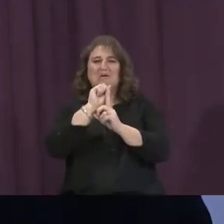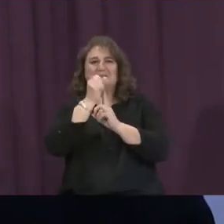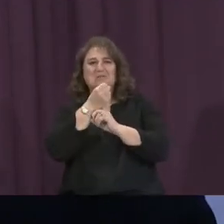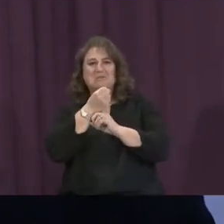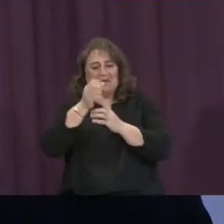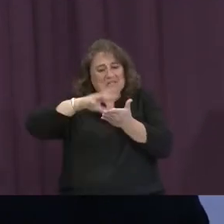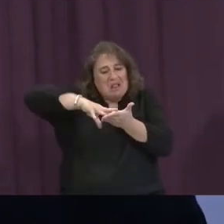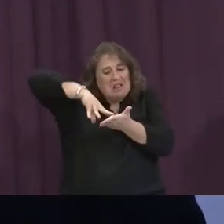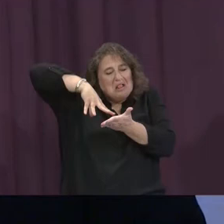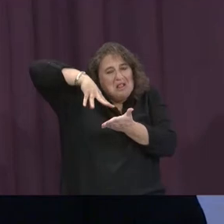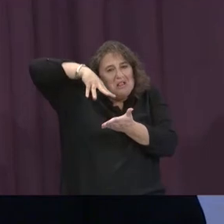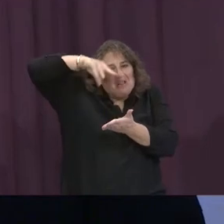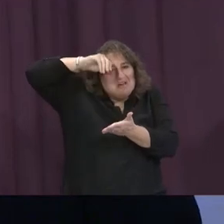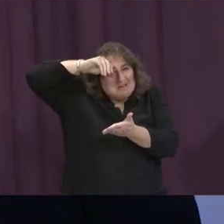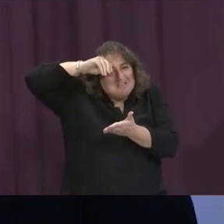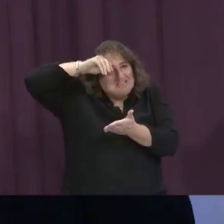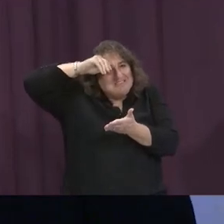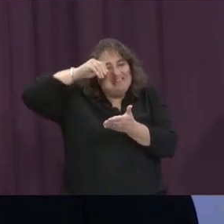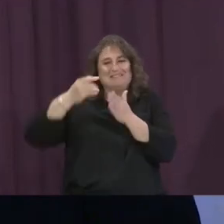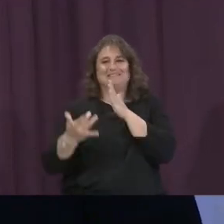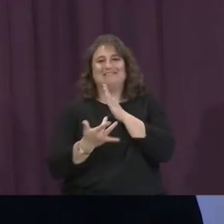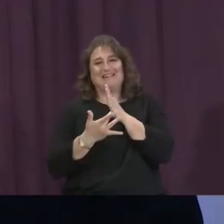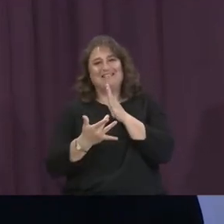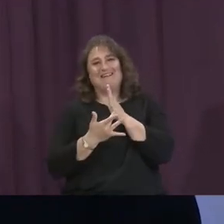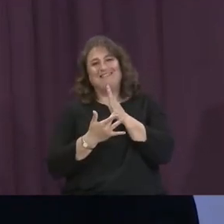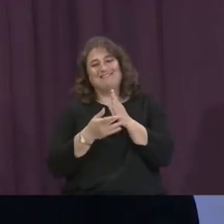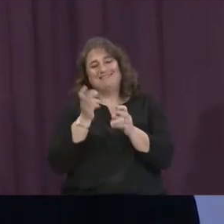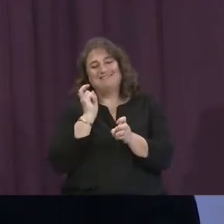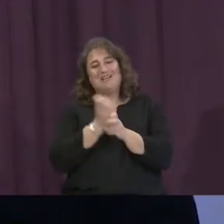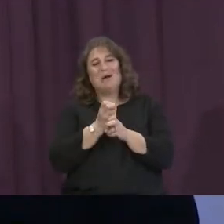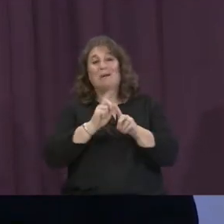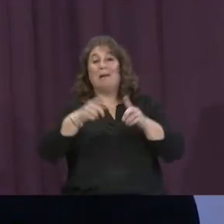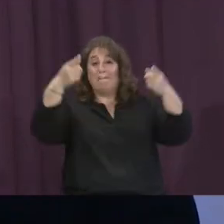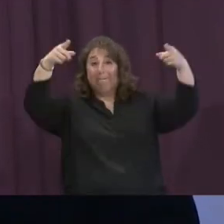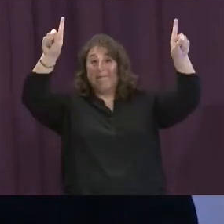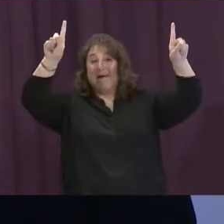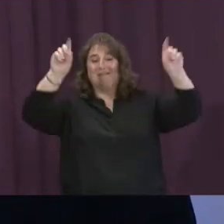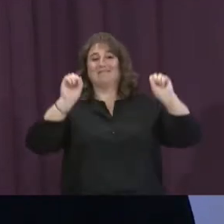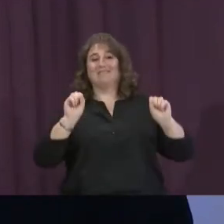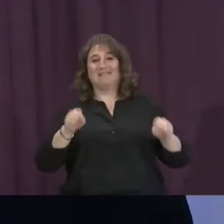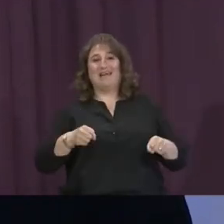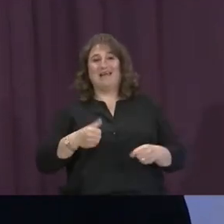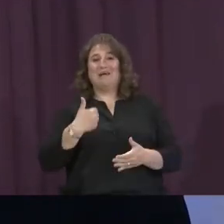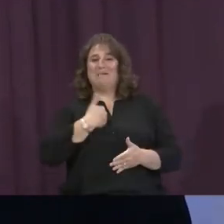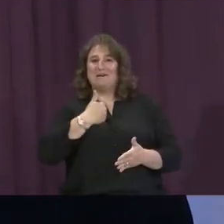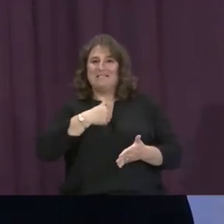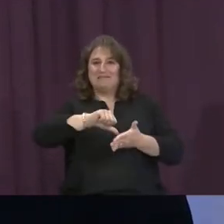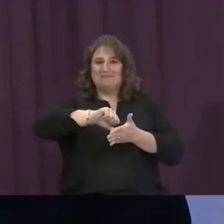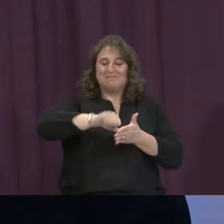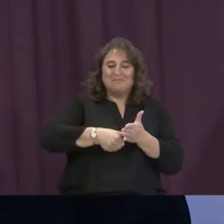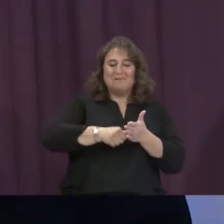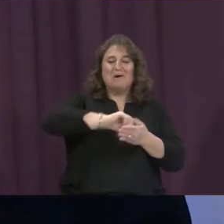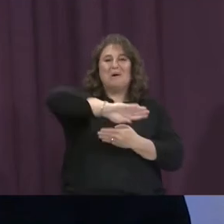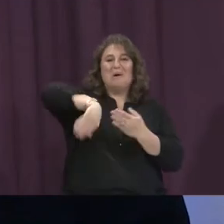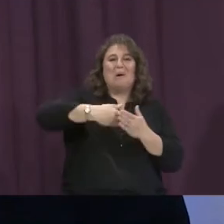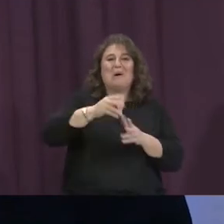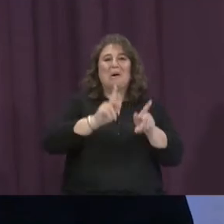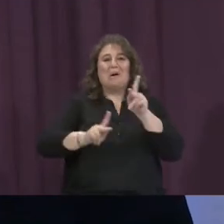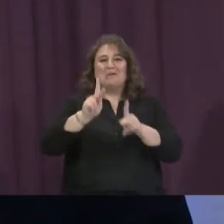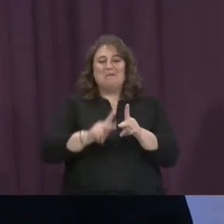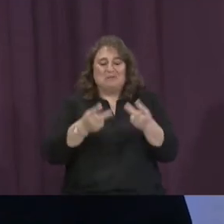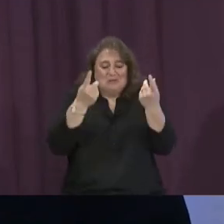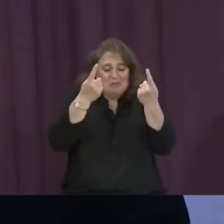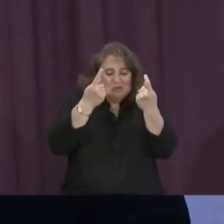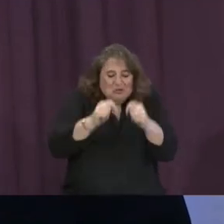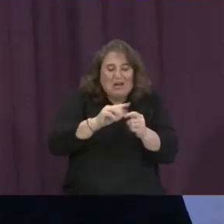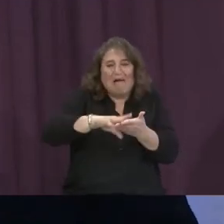that we're trying to get over with learning technology. But I am impressed with everybody who is attempting